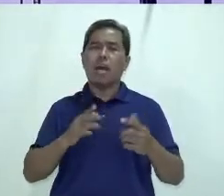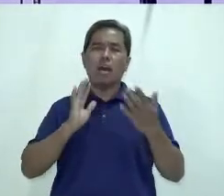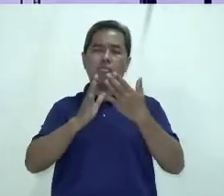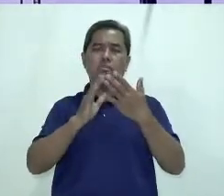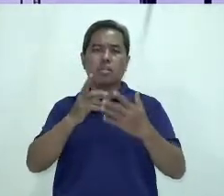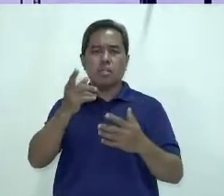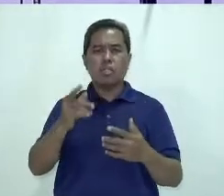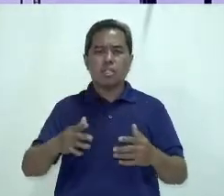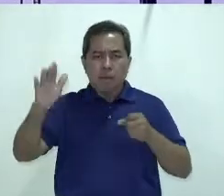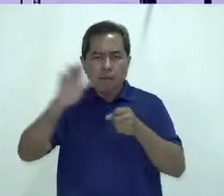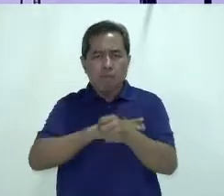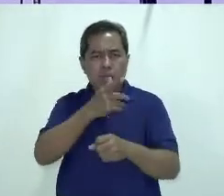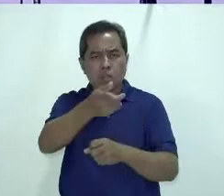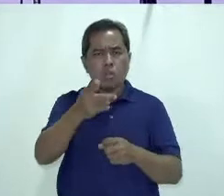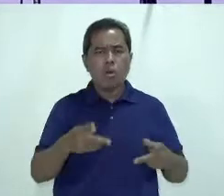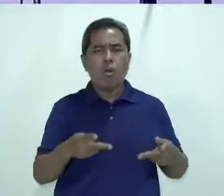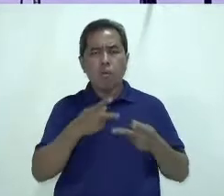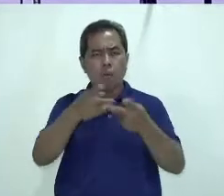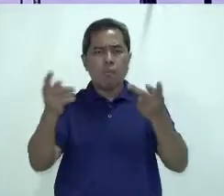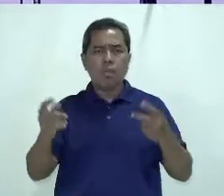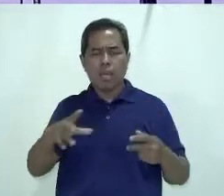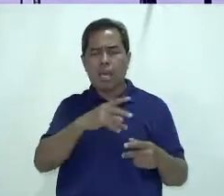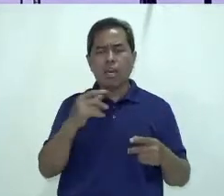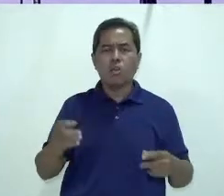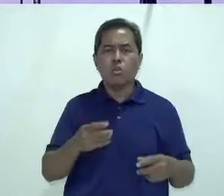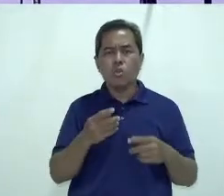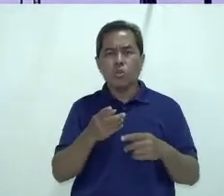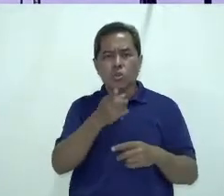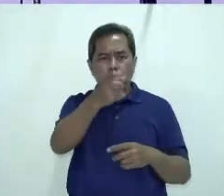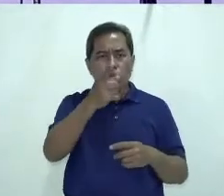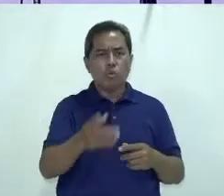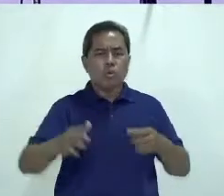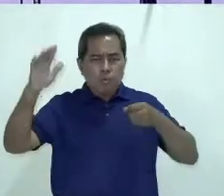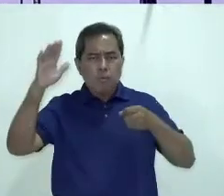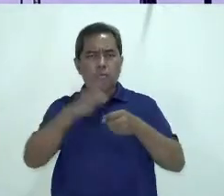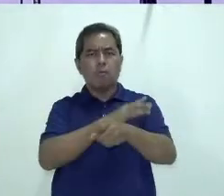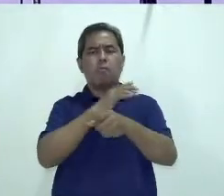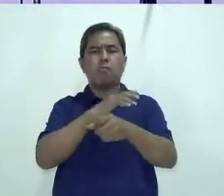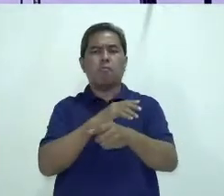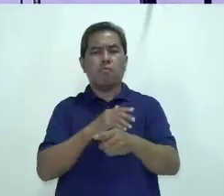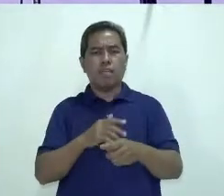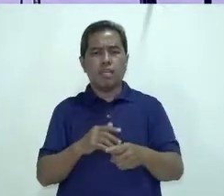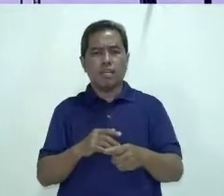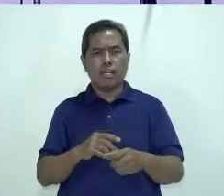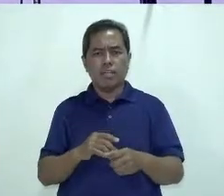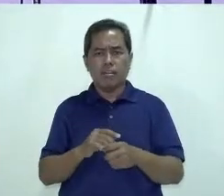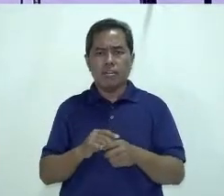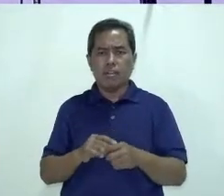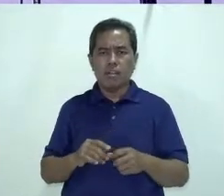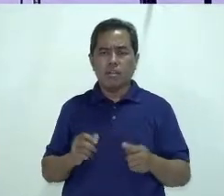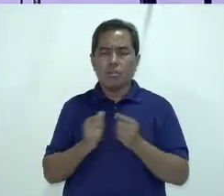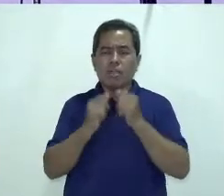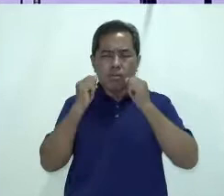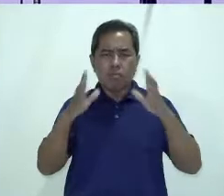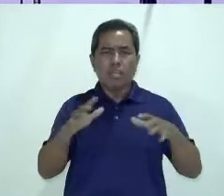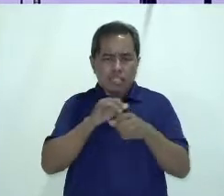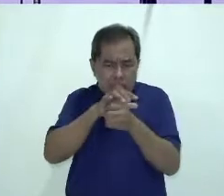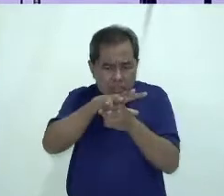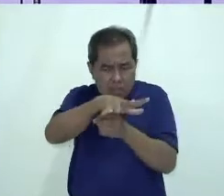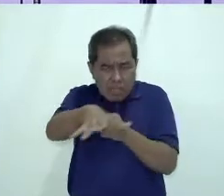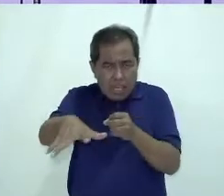And when that happens, when we're filled up to overflowing, it spills over and out to other